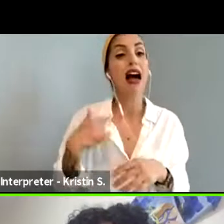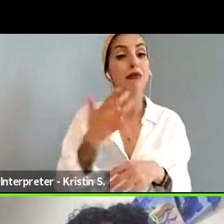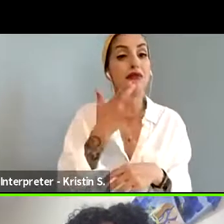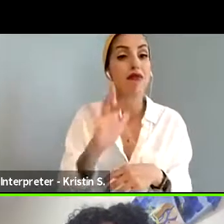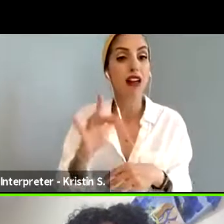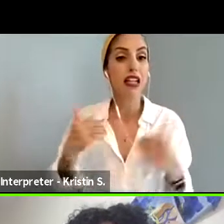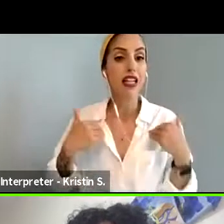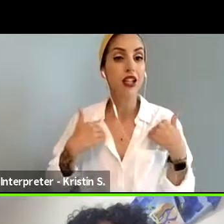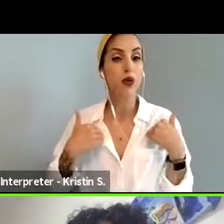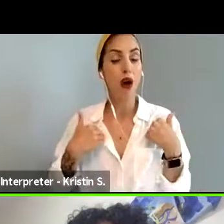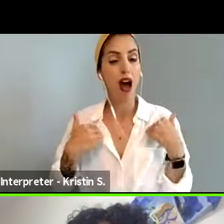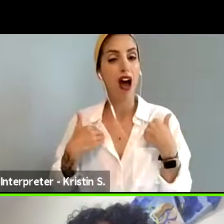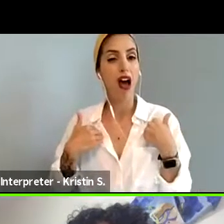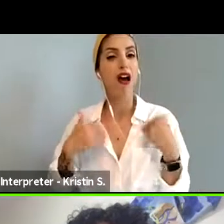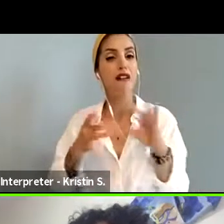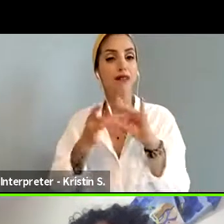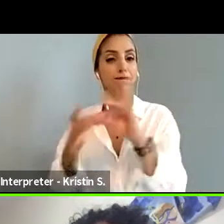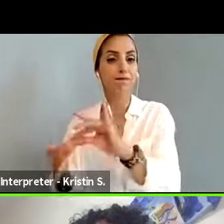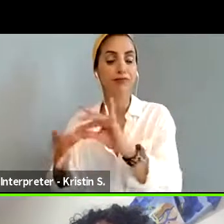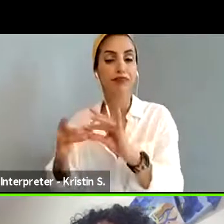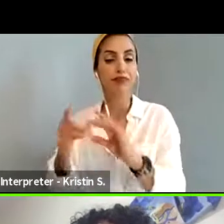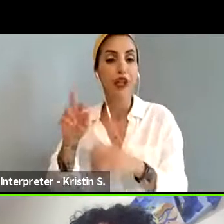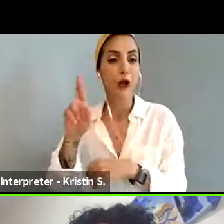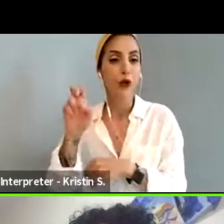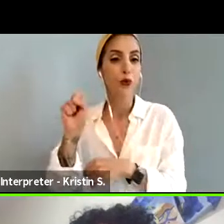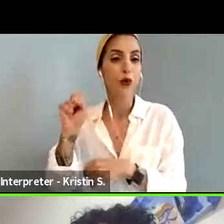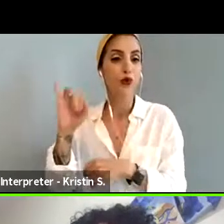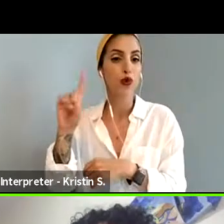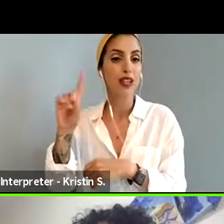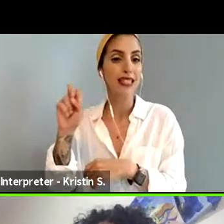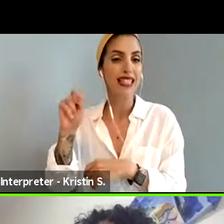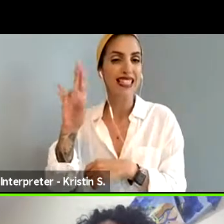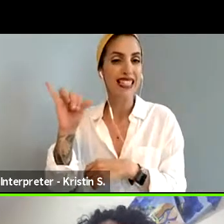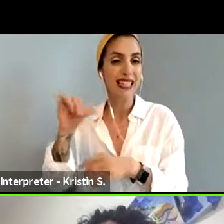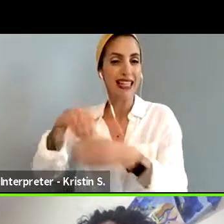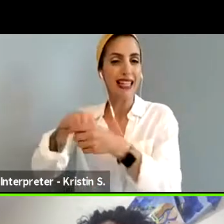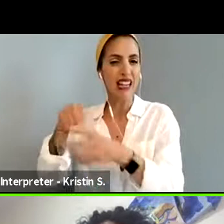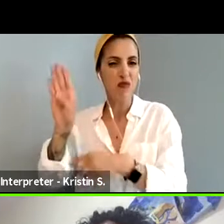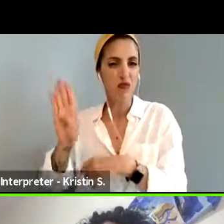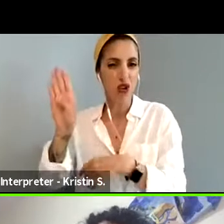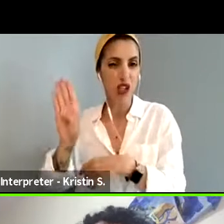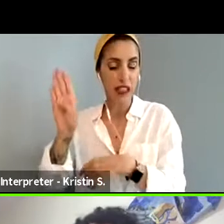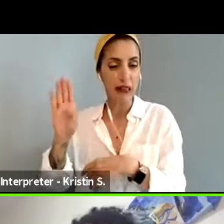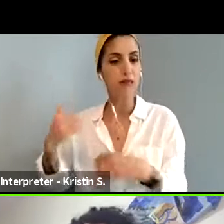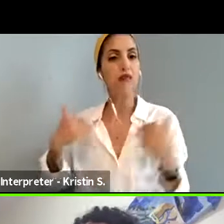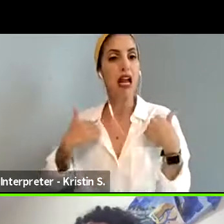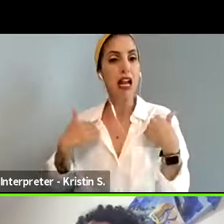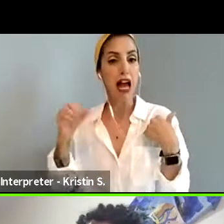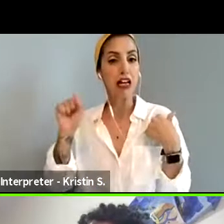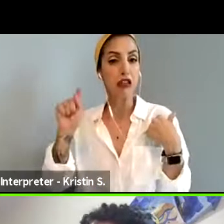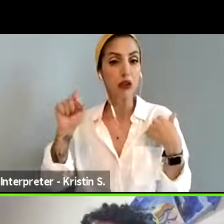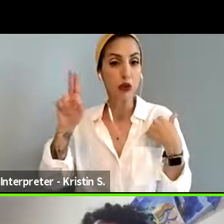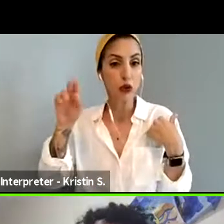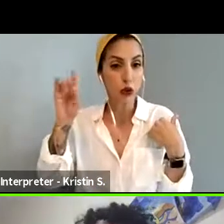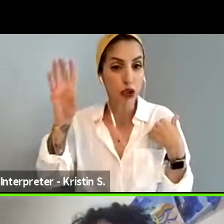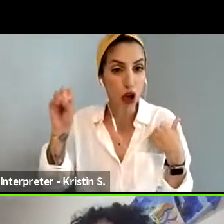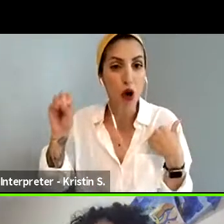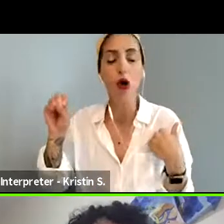residency in Brooklyn before the lockdown. And so I had a studio space where I was making like fairly